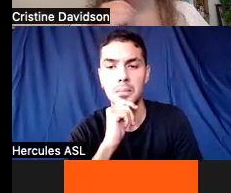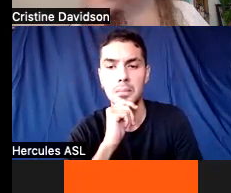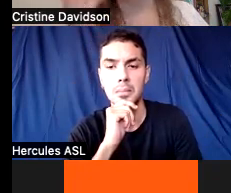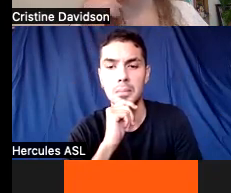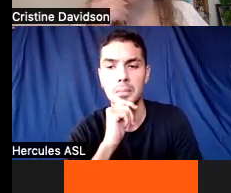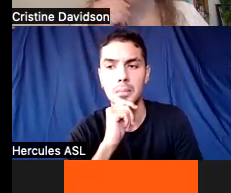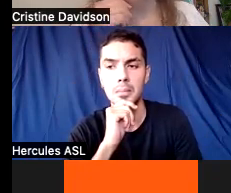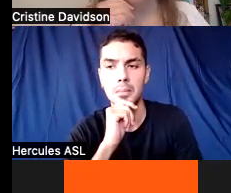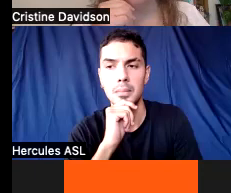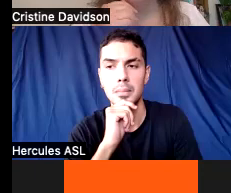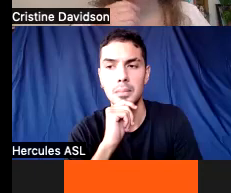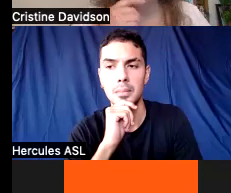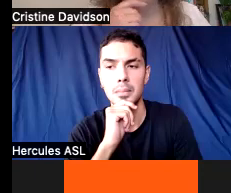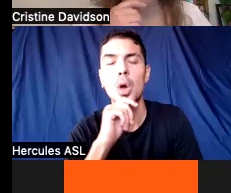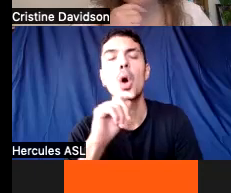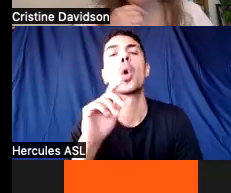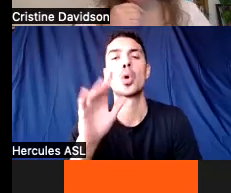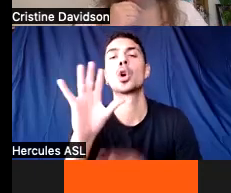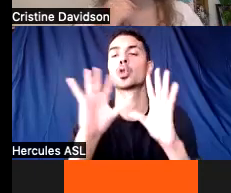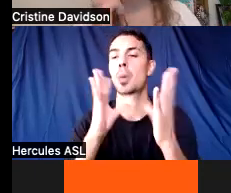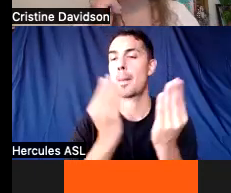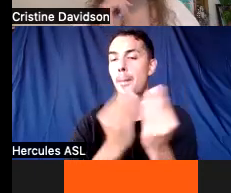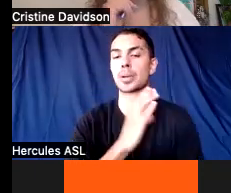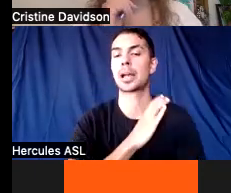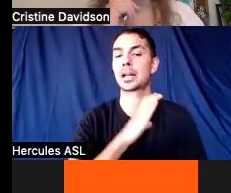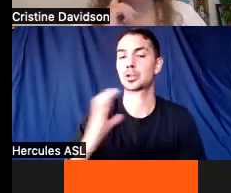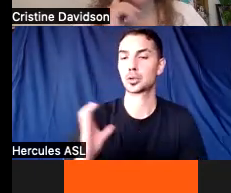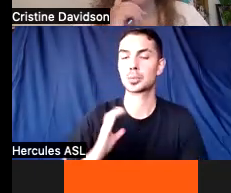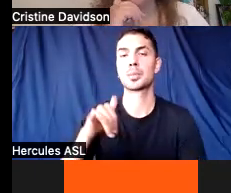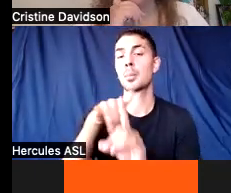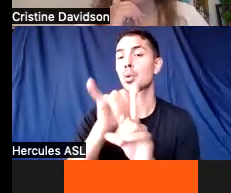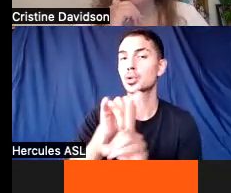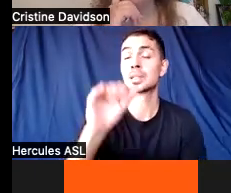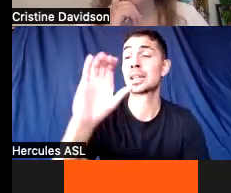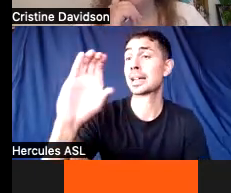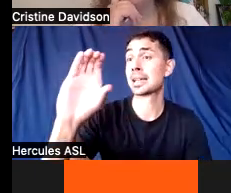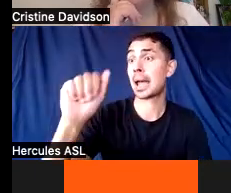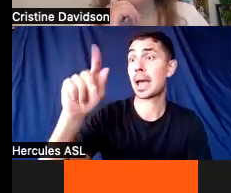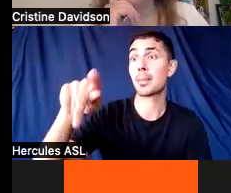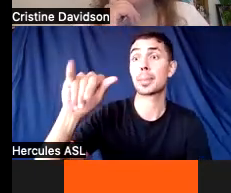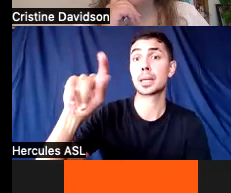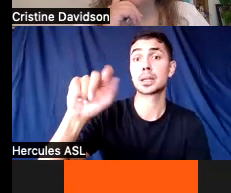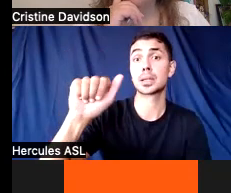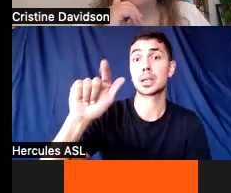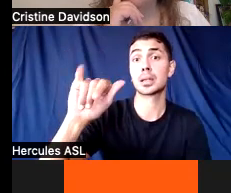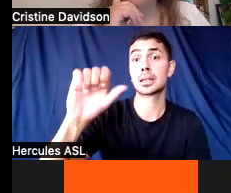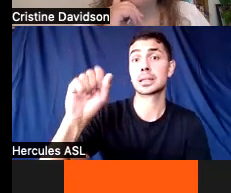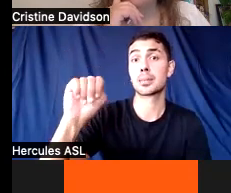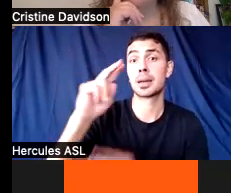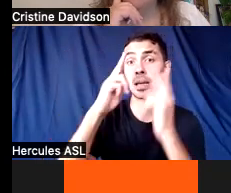Oh yeah, tribal council, yep. Bullies. Capitalism for sure is violence without consequences.